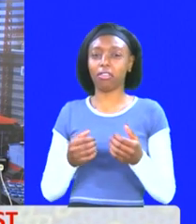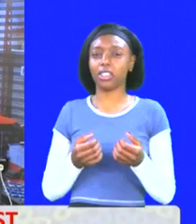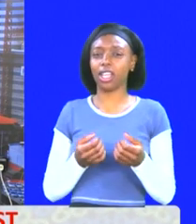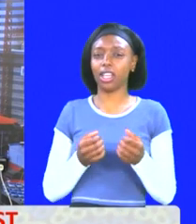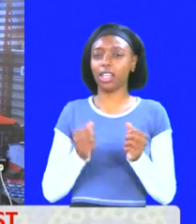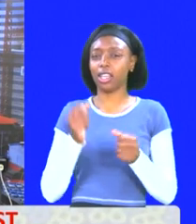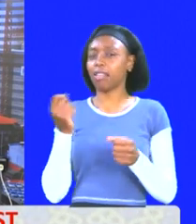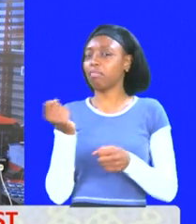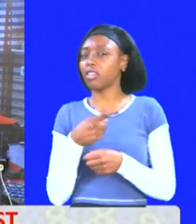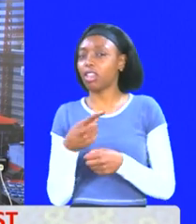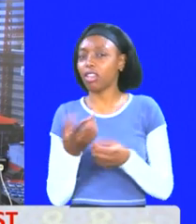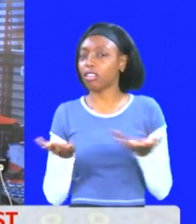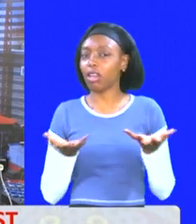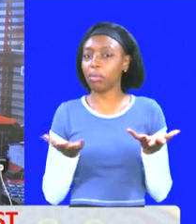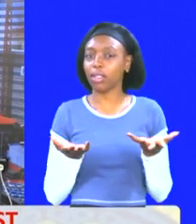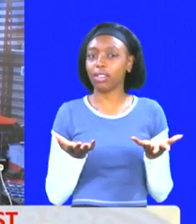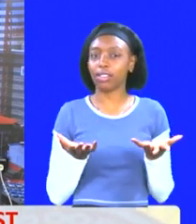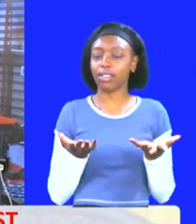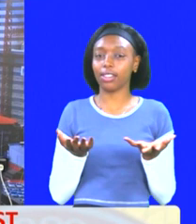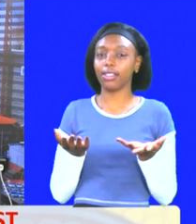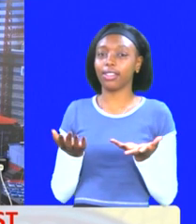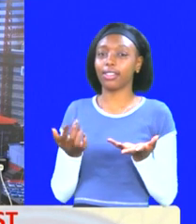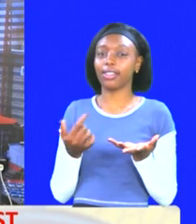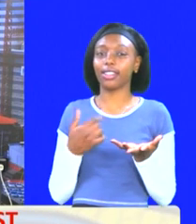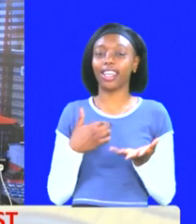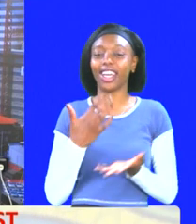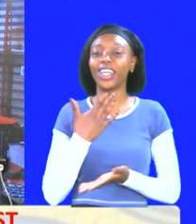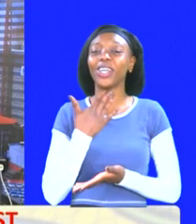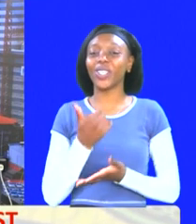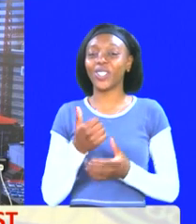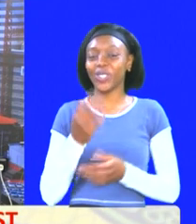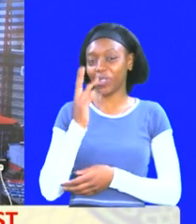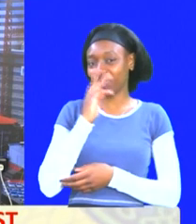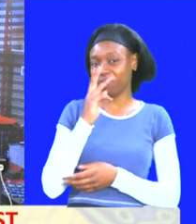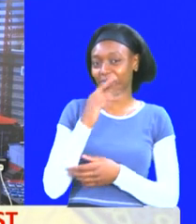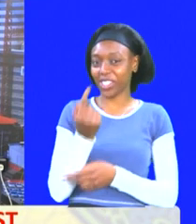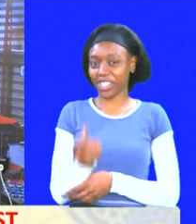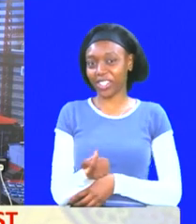just a few shows, huh? I don't really want to make jokes na your story lakini.